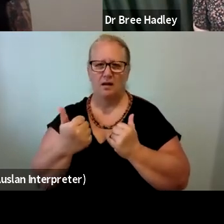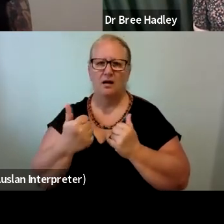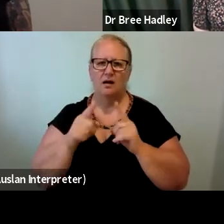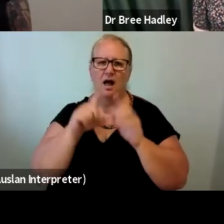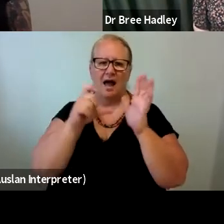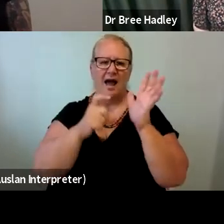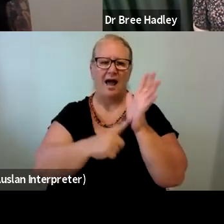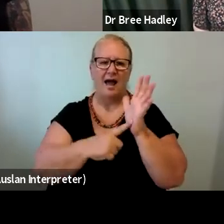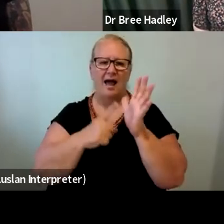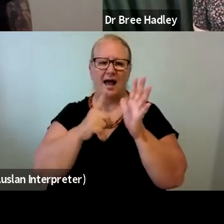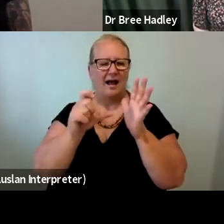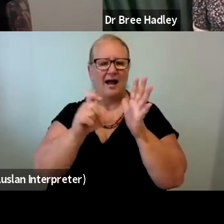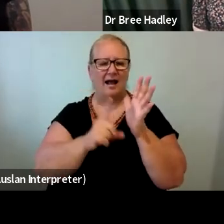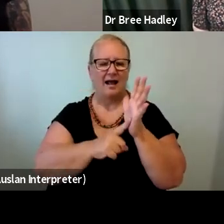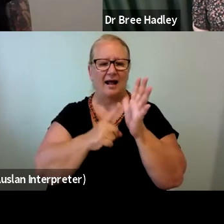Cunningham is one.